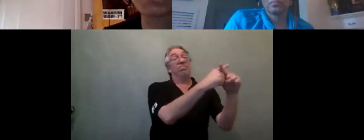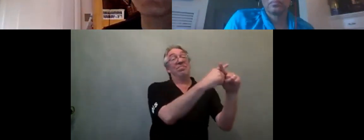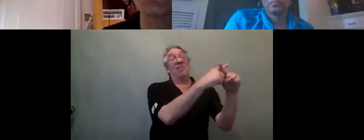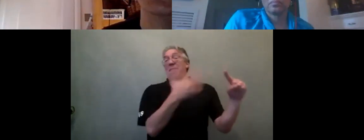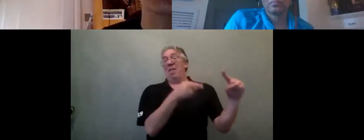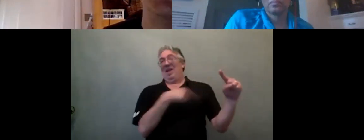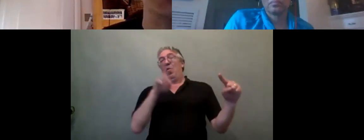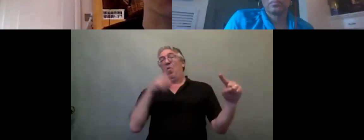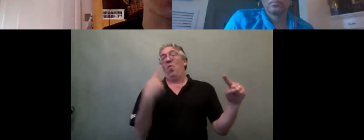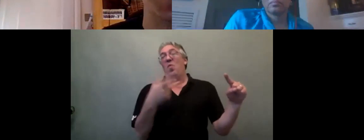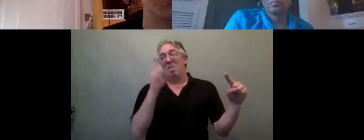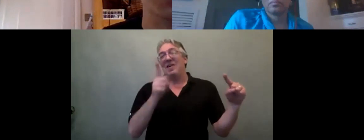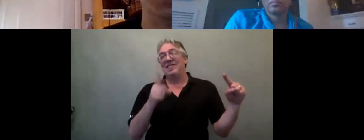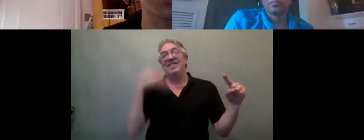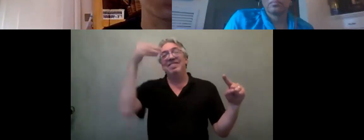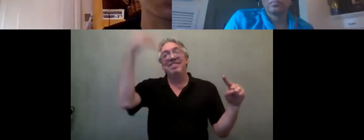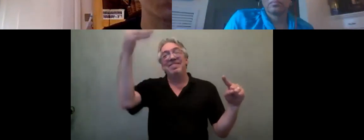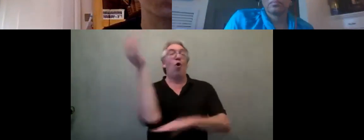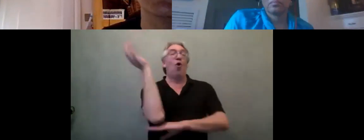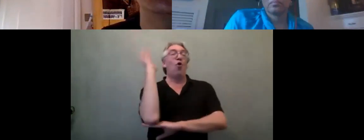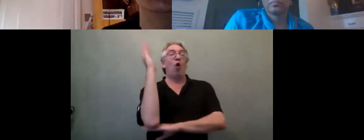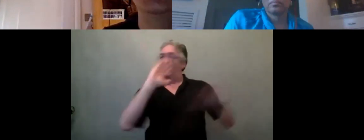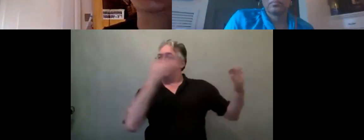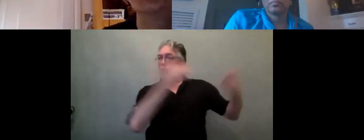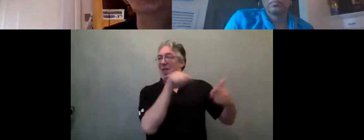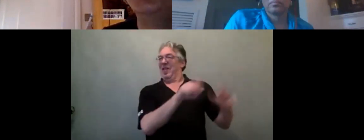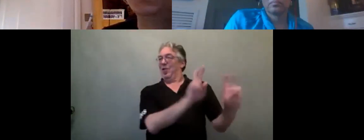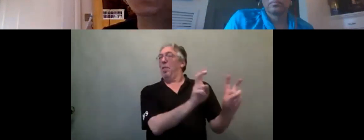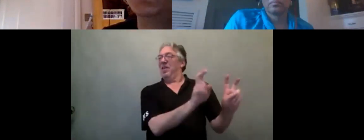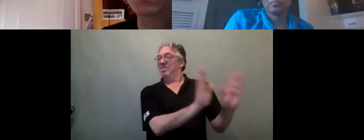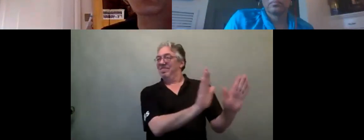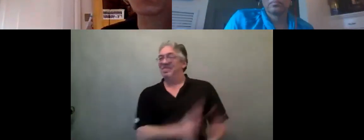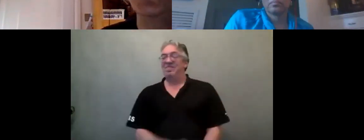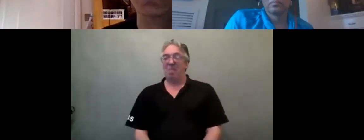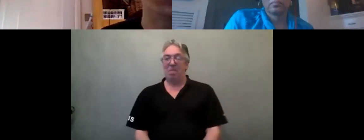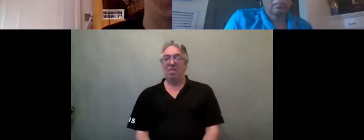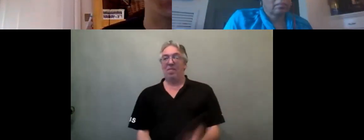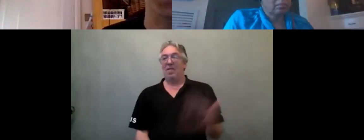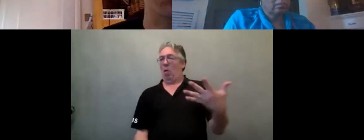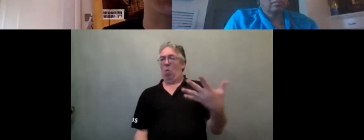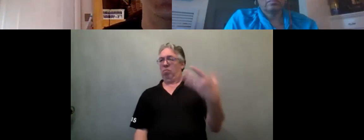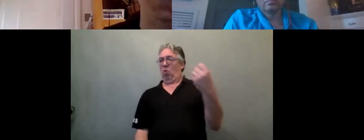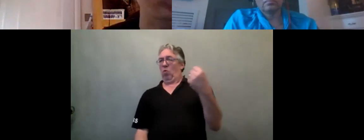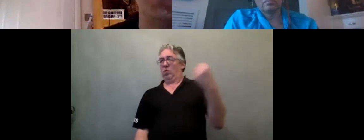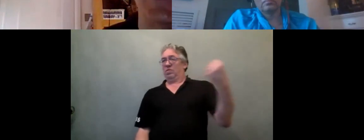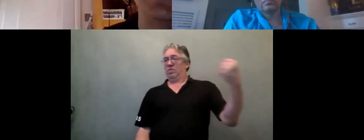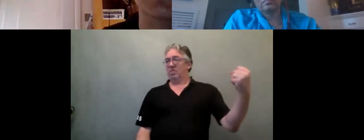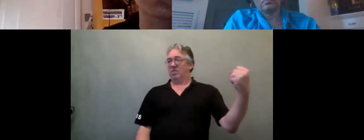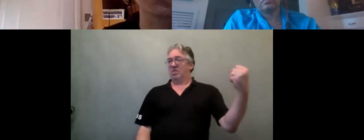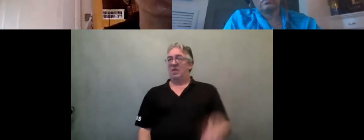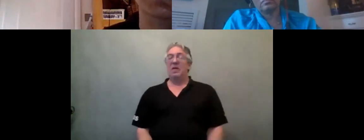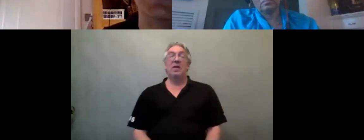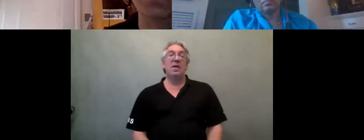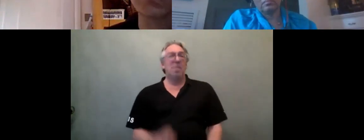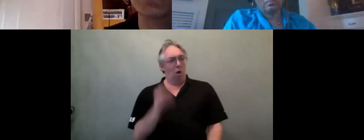discussion without talking about COVID at the moment. But I just want to pick up the internet